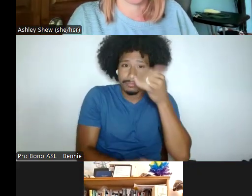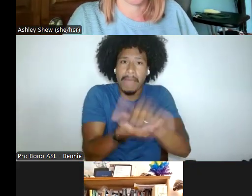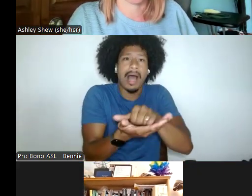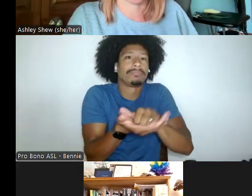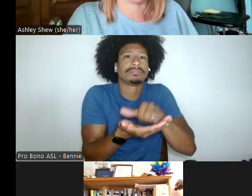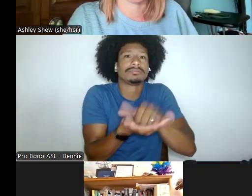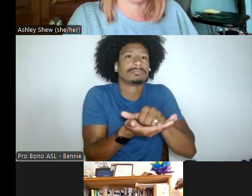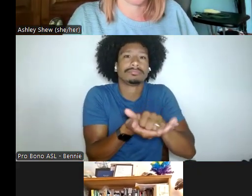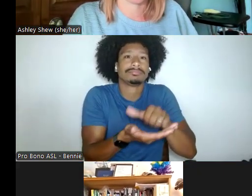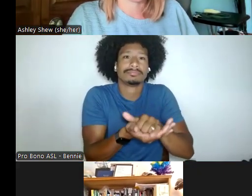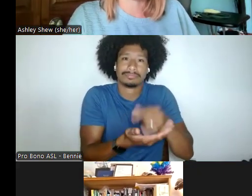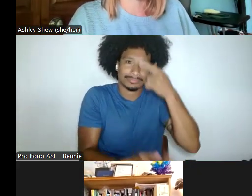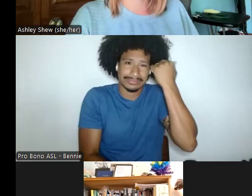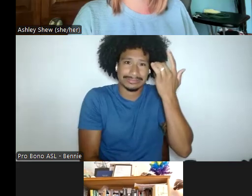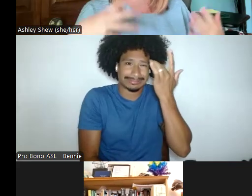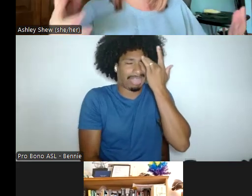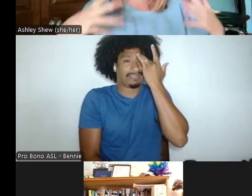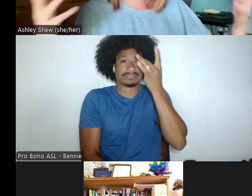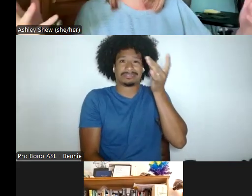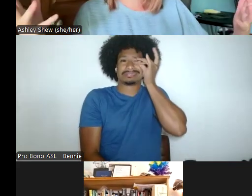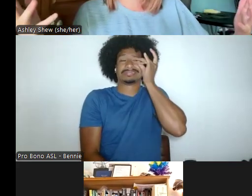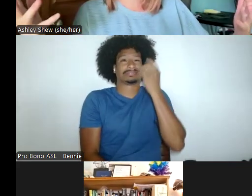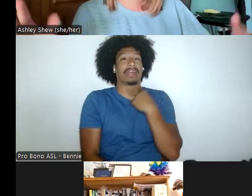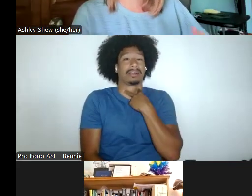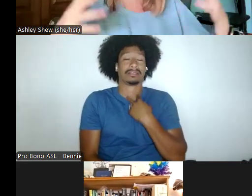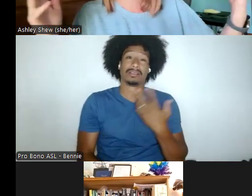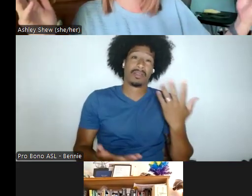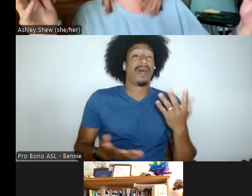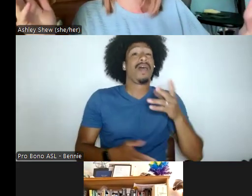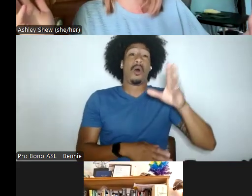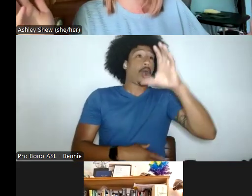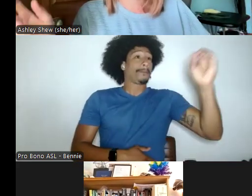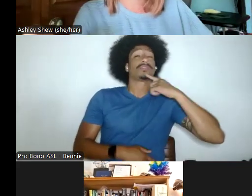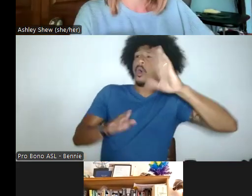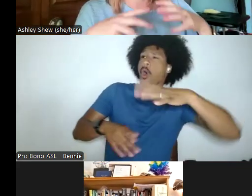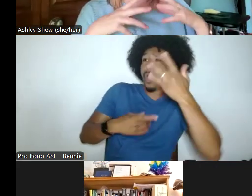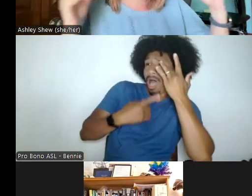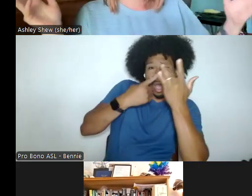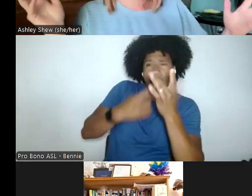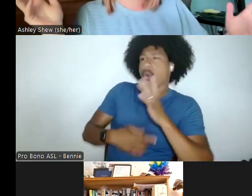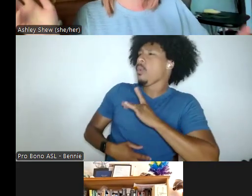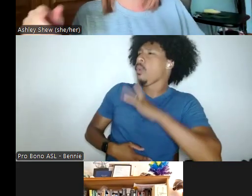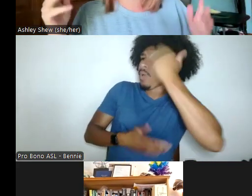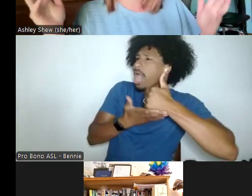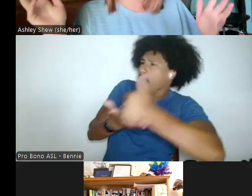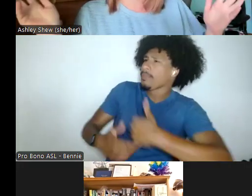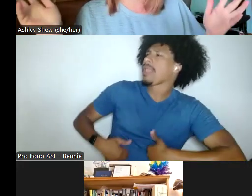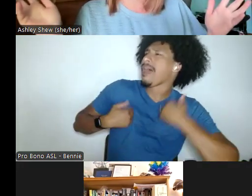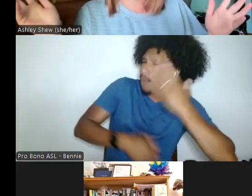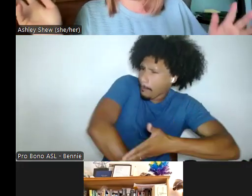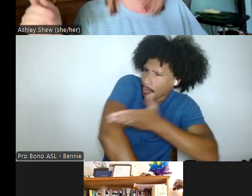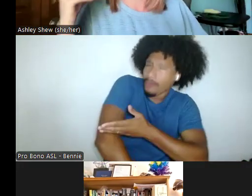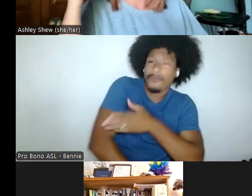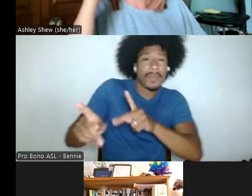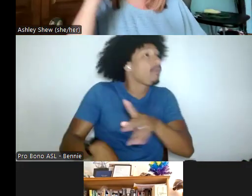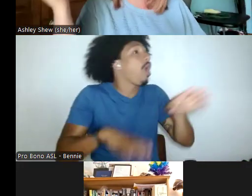was already in their head. So for people who were told this will improve your life, this is a life-changing technology, and people who adopted and were like, yeah, I like this,